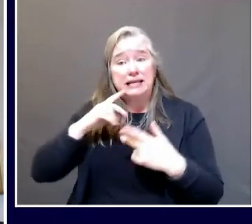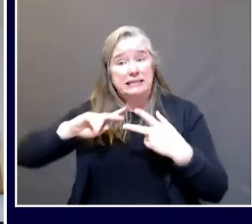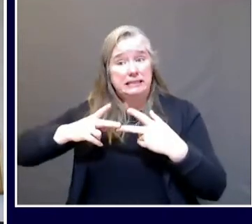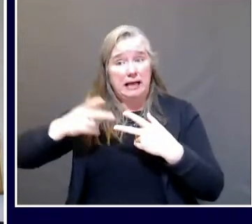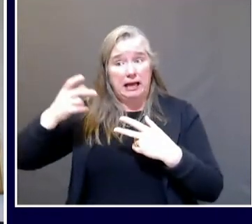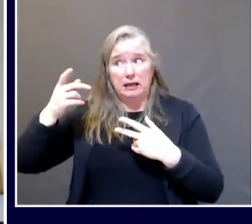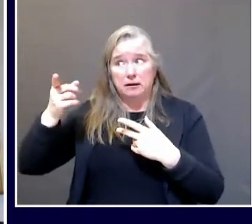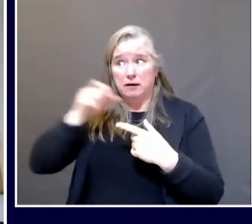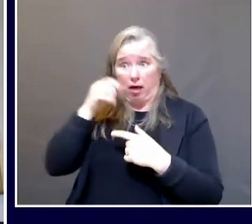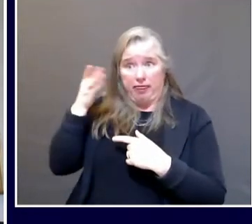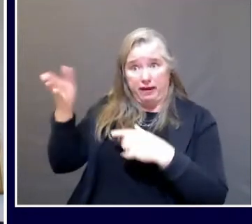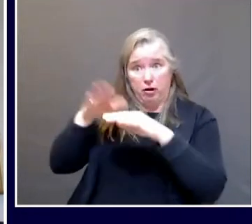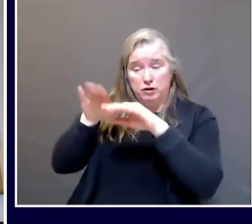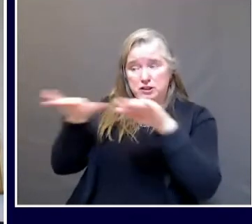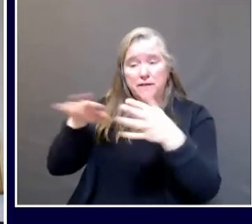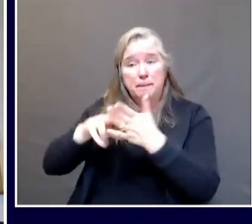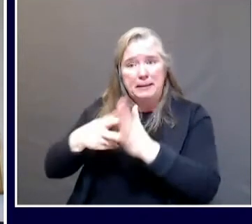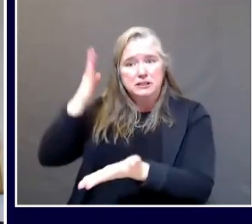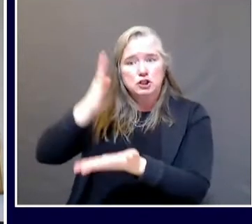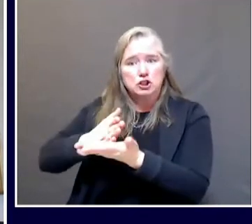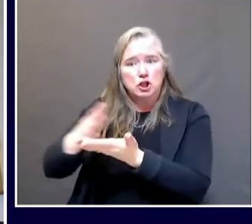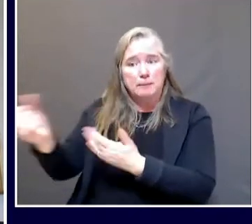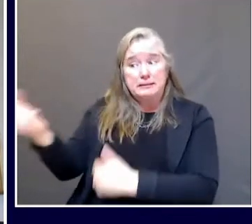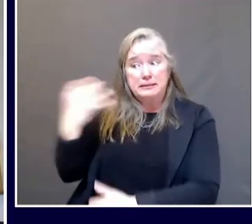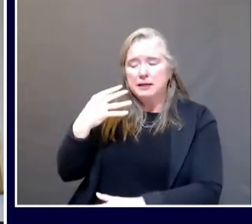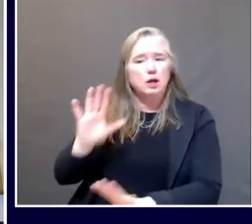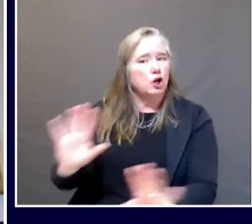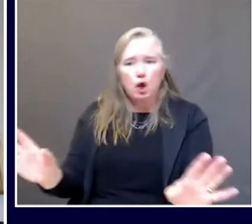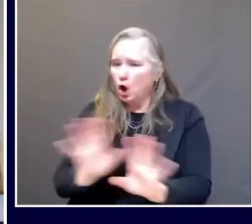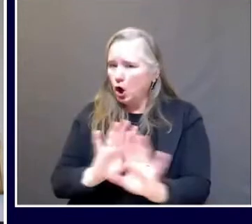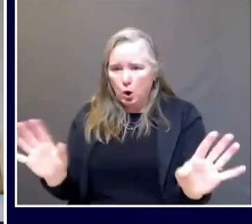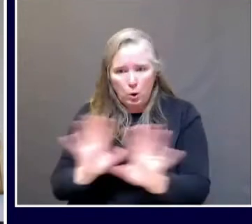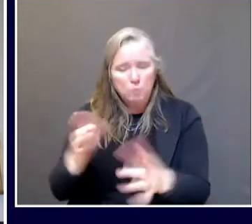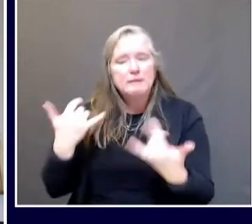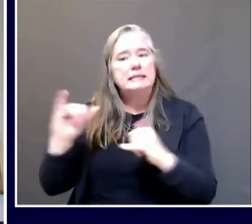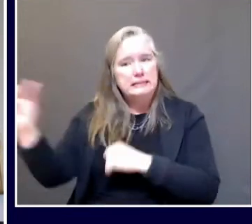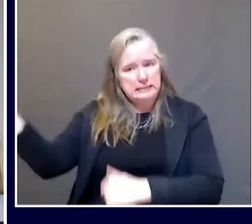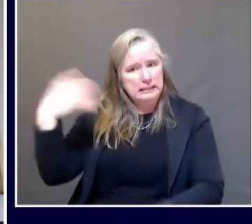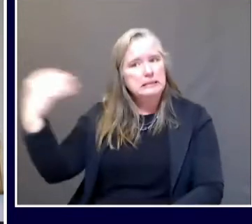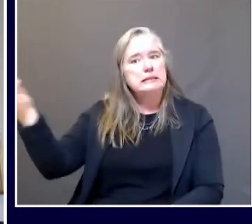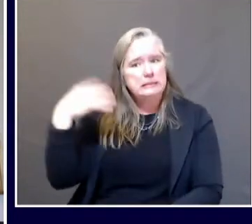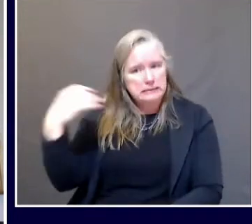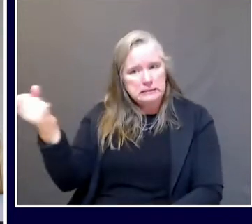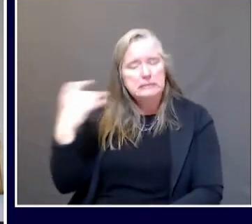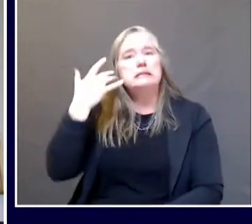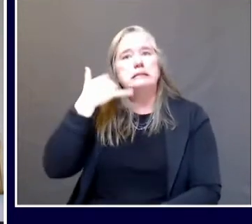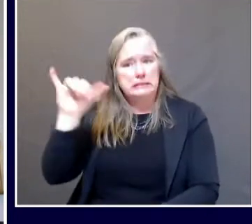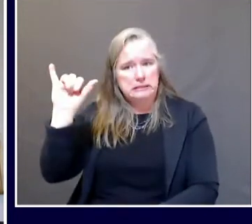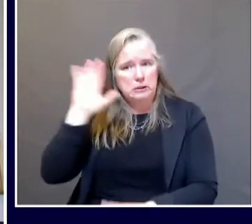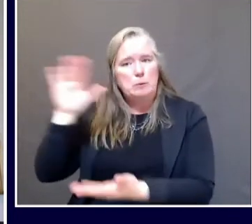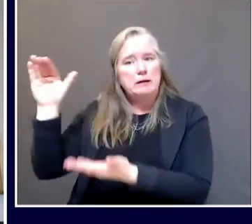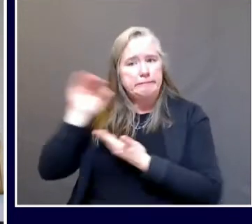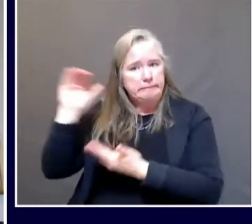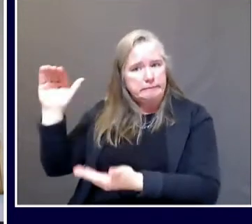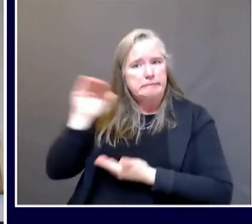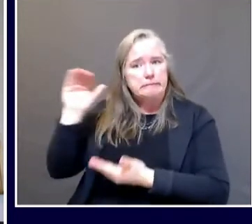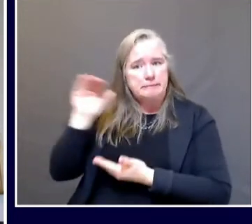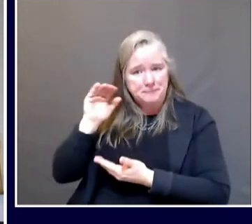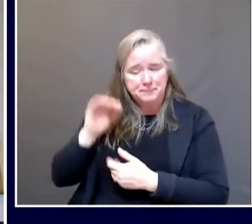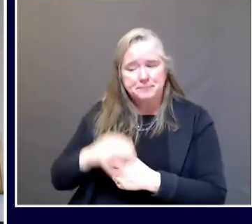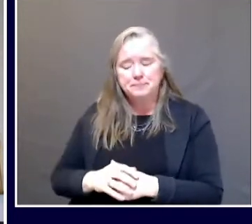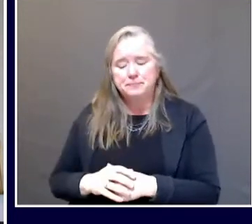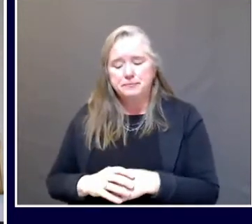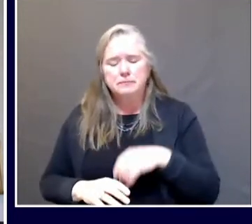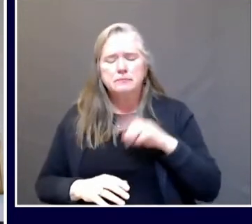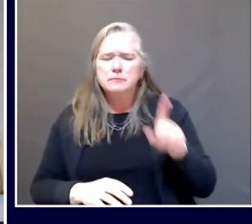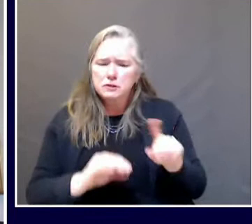to healthcare facilities across the state who can get it into people's arms. Just to clarify, you have doubts about getting enough vaccines in order